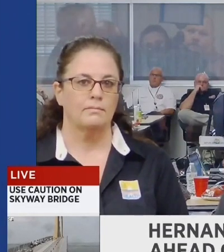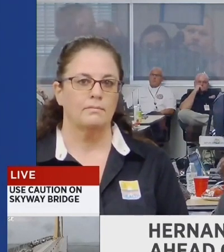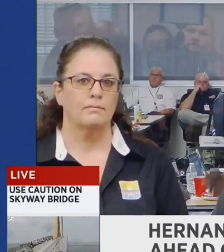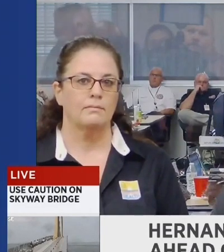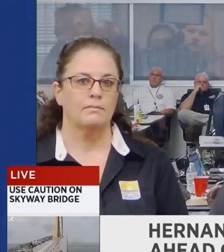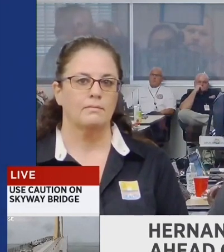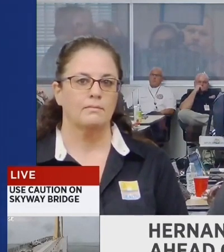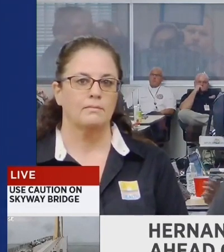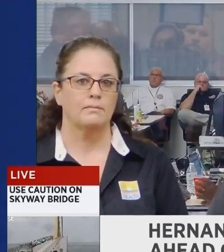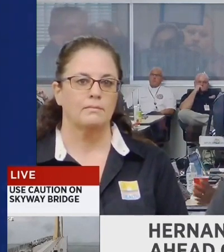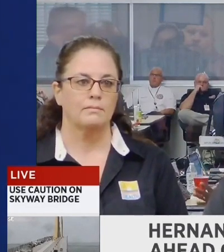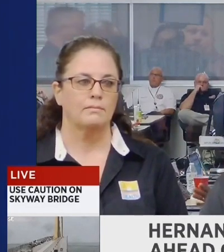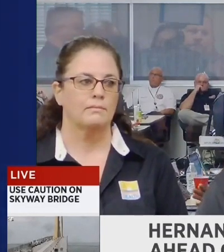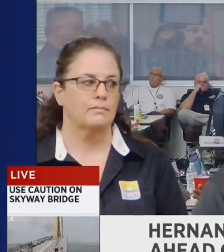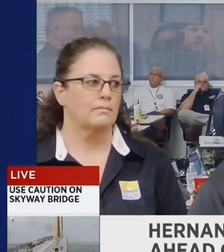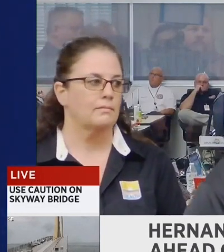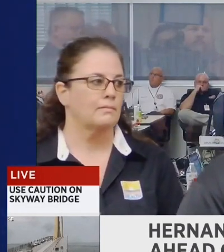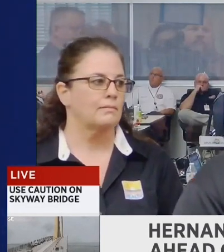352-754-4083.